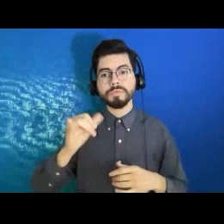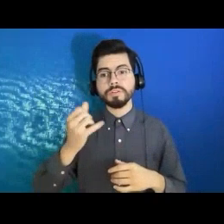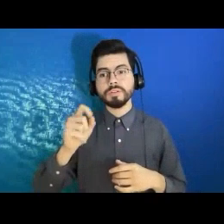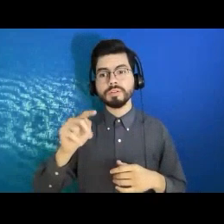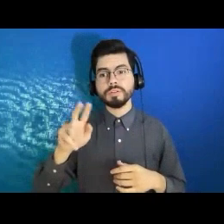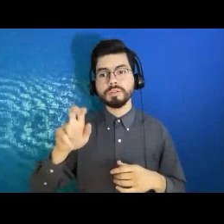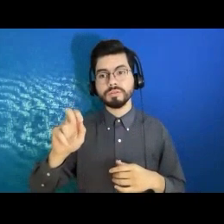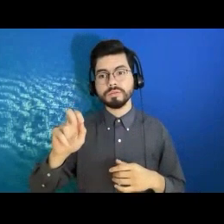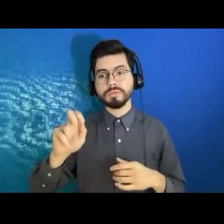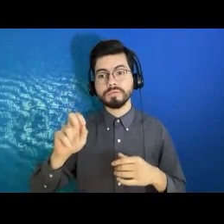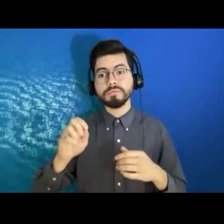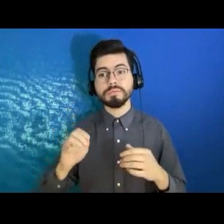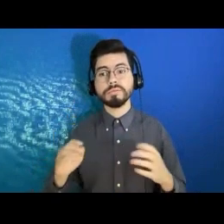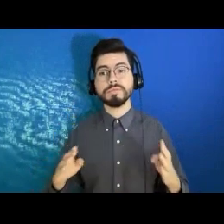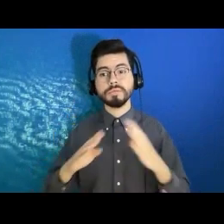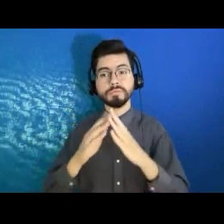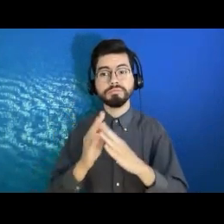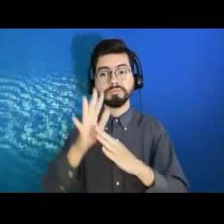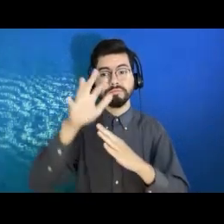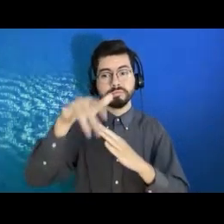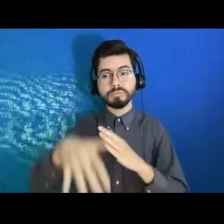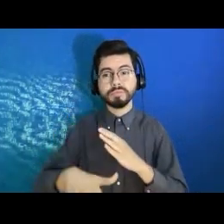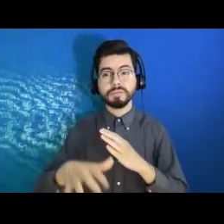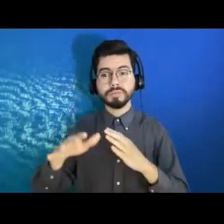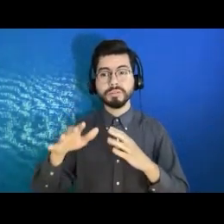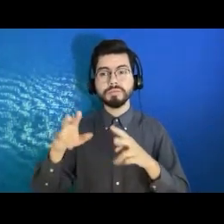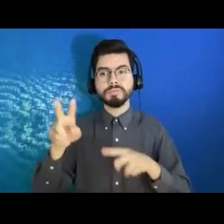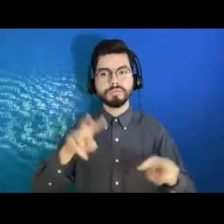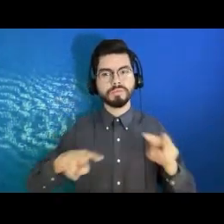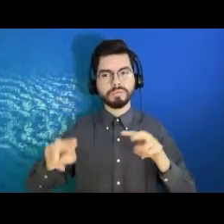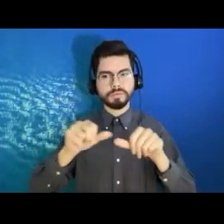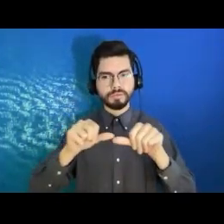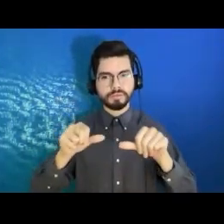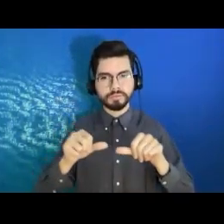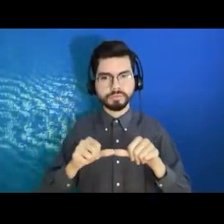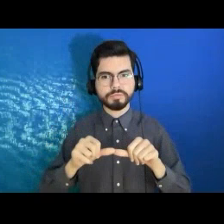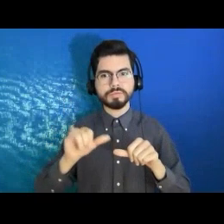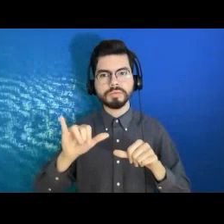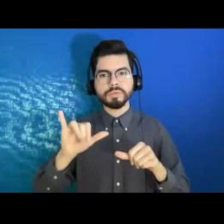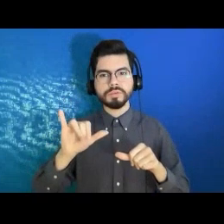And then also this EarthScope consortium, and I'll talk about them a little bit later. But